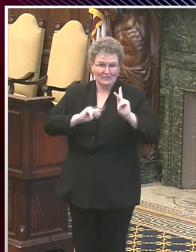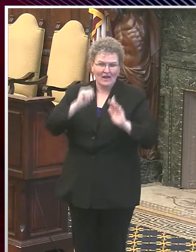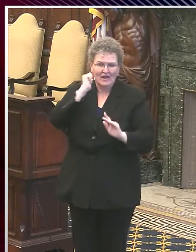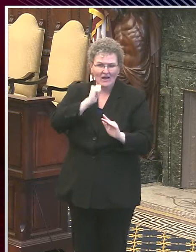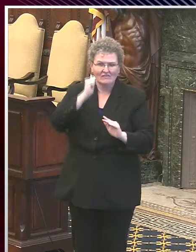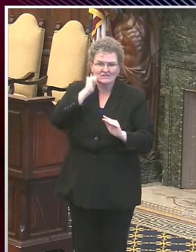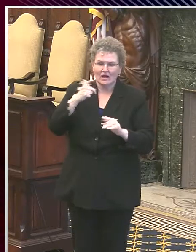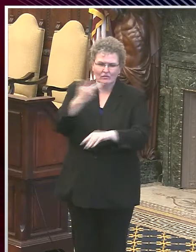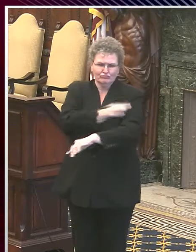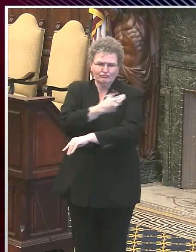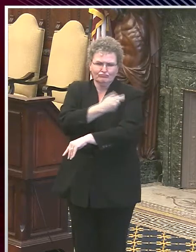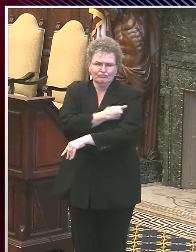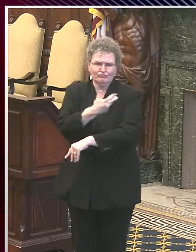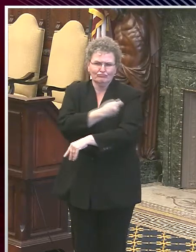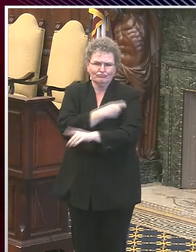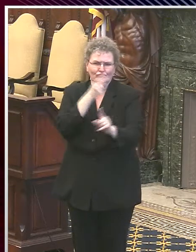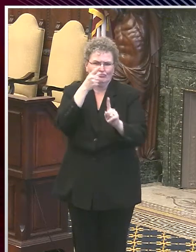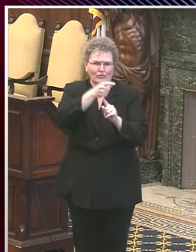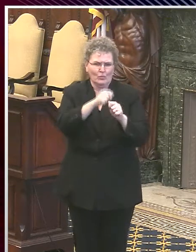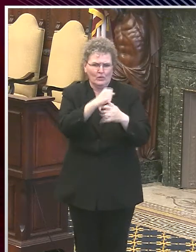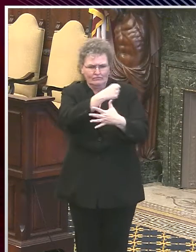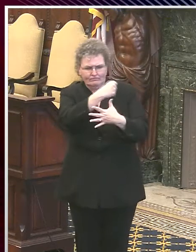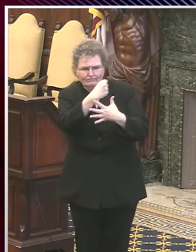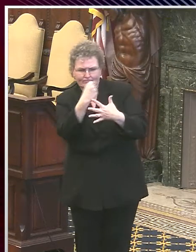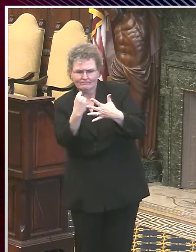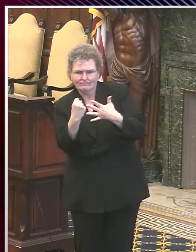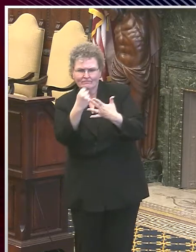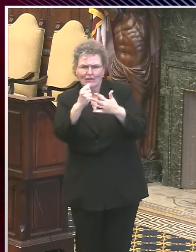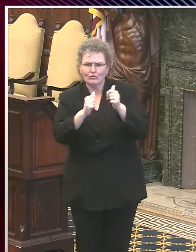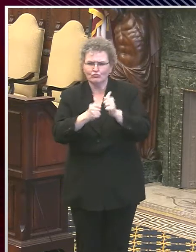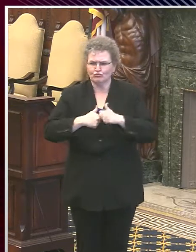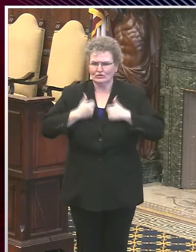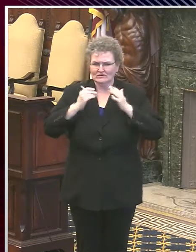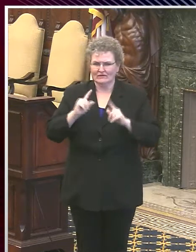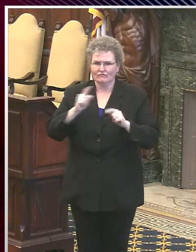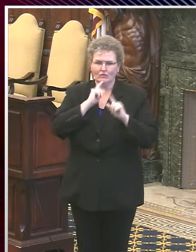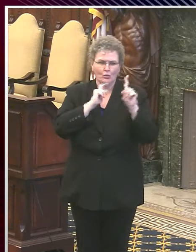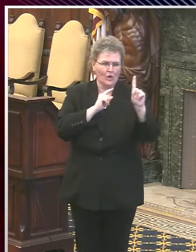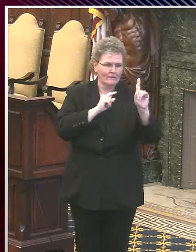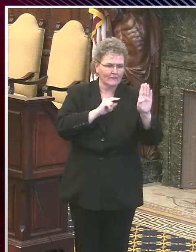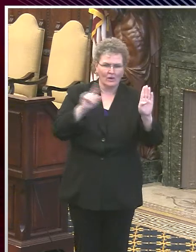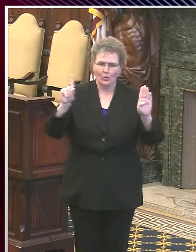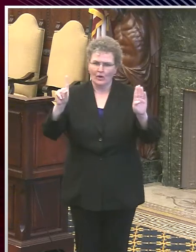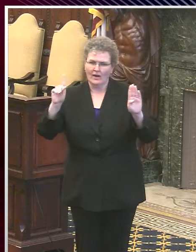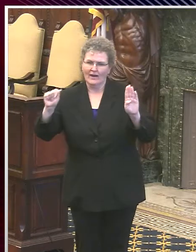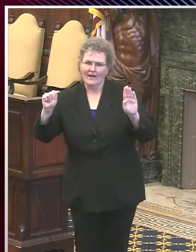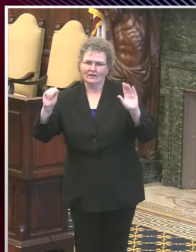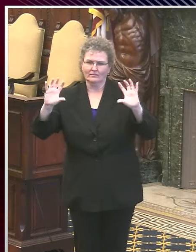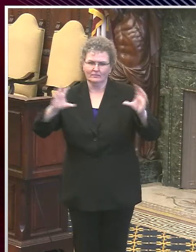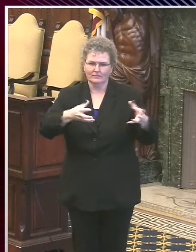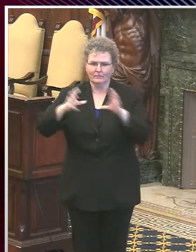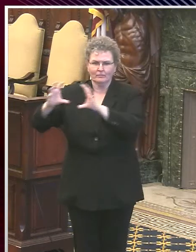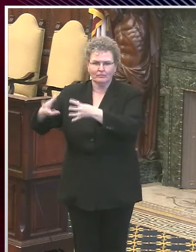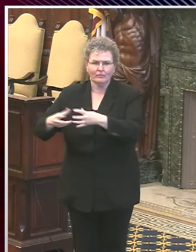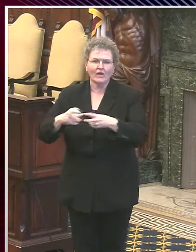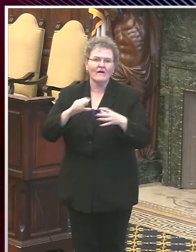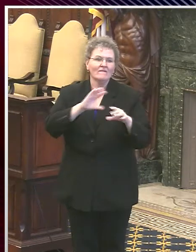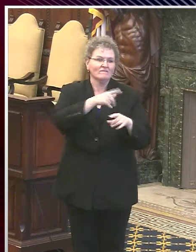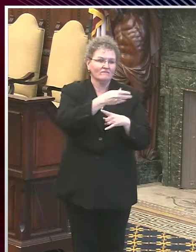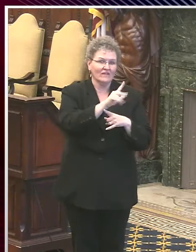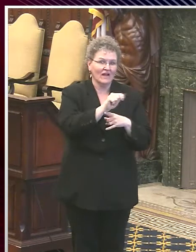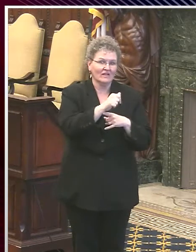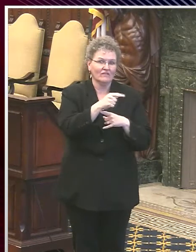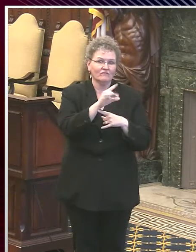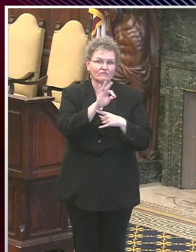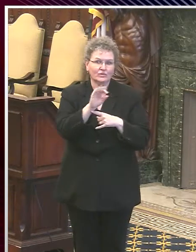and will be prioritizing eligible residents from phases 1A and 1B who have signed up on the Philadelphia COVID vaccine